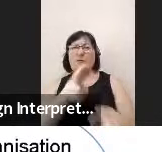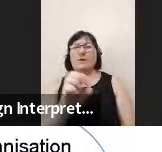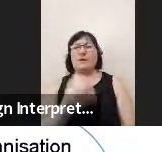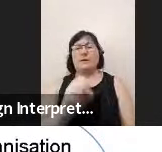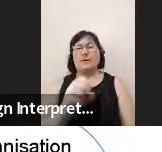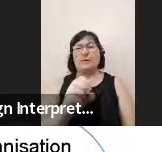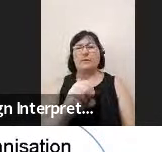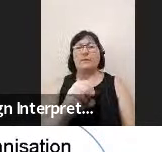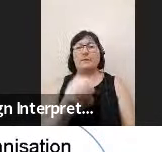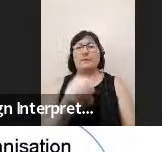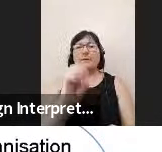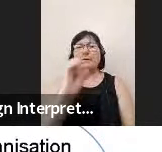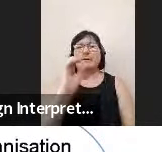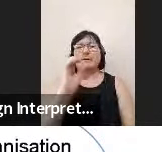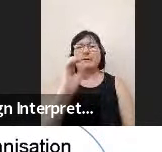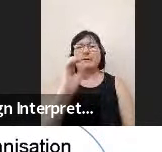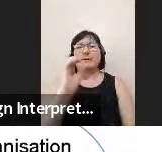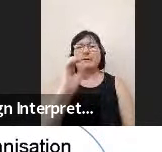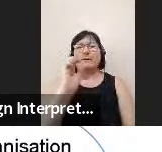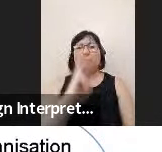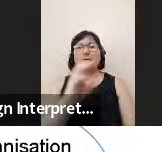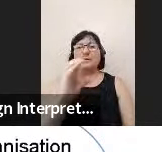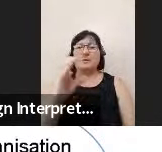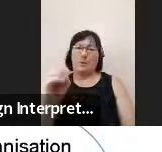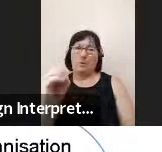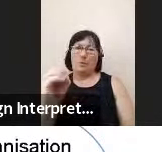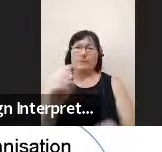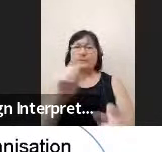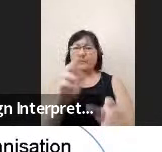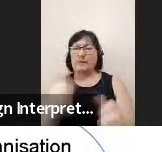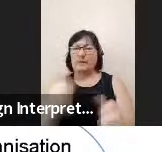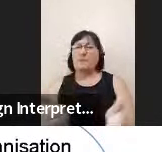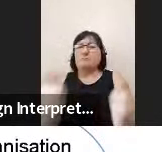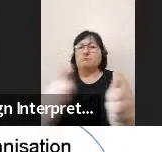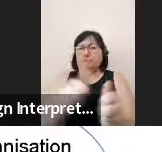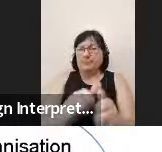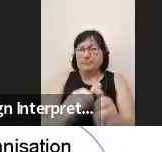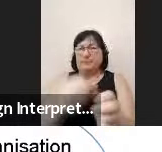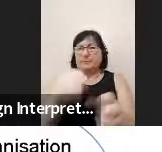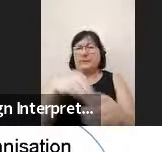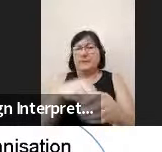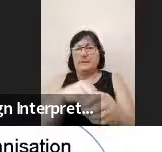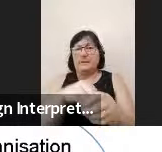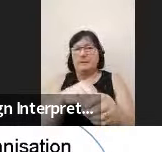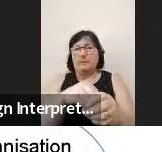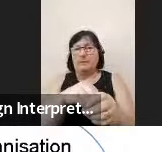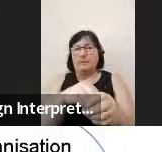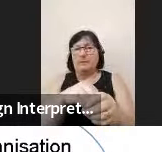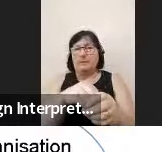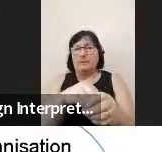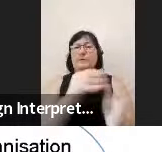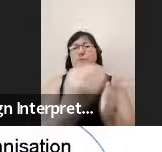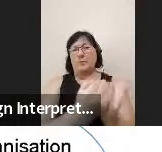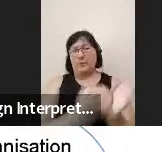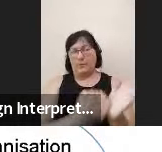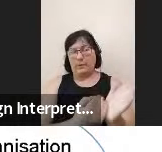join in ensuring that they implement this program. So this program was then piloted